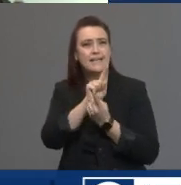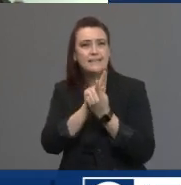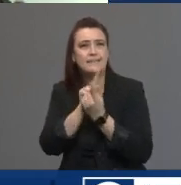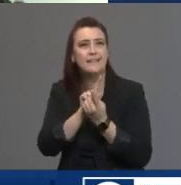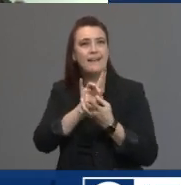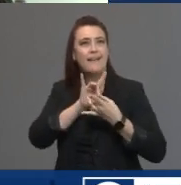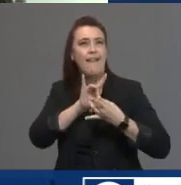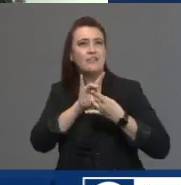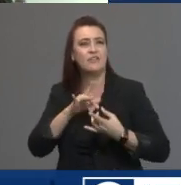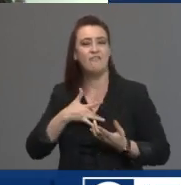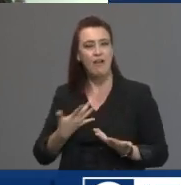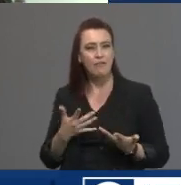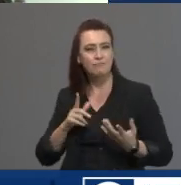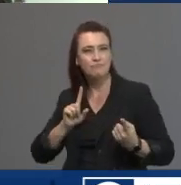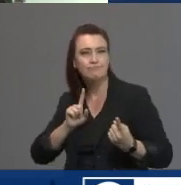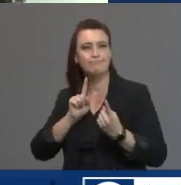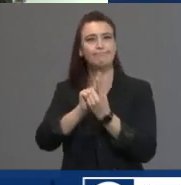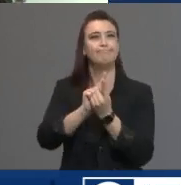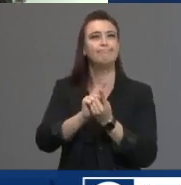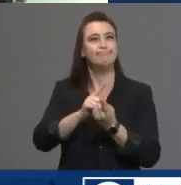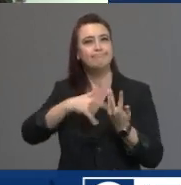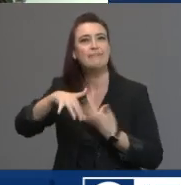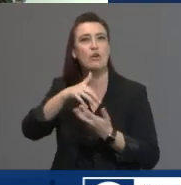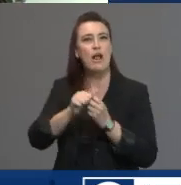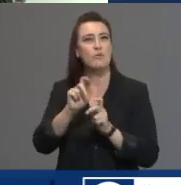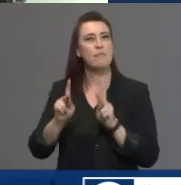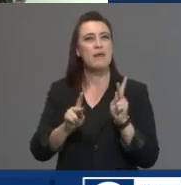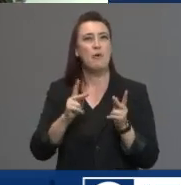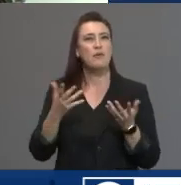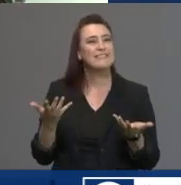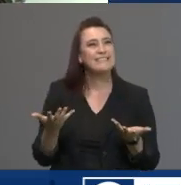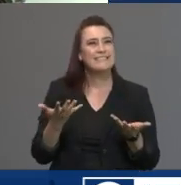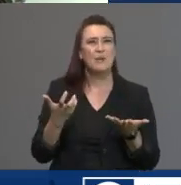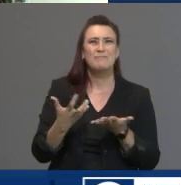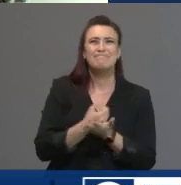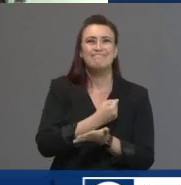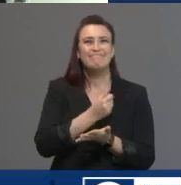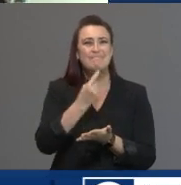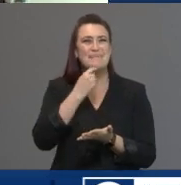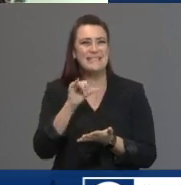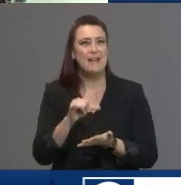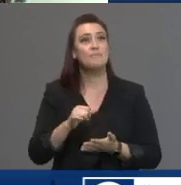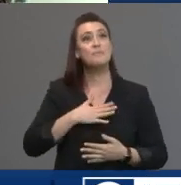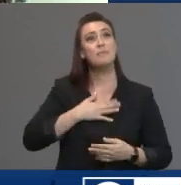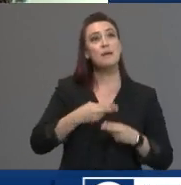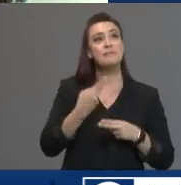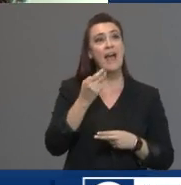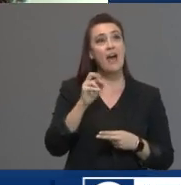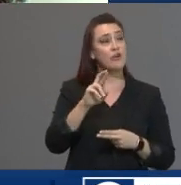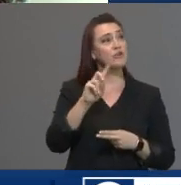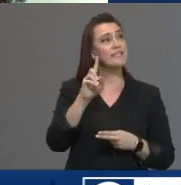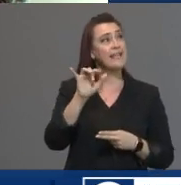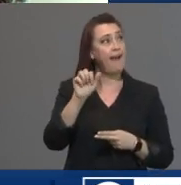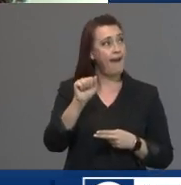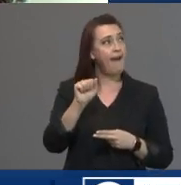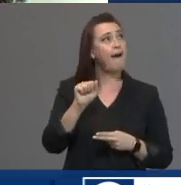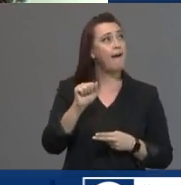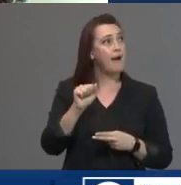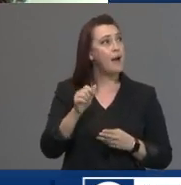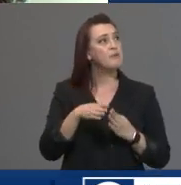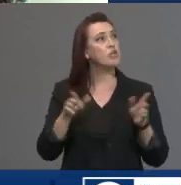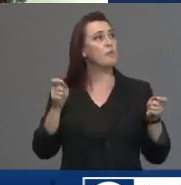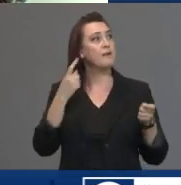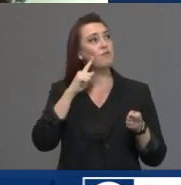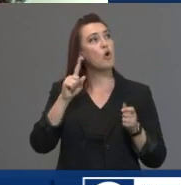that you do when you go out to eat and get to interact with people a little bit more. My name's Heather Zia. I'm